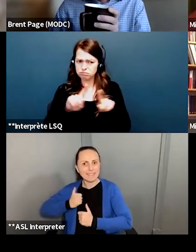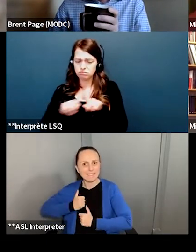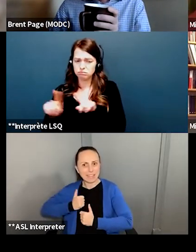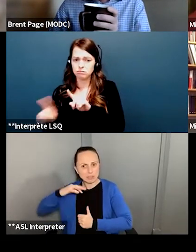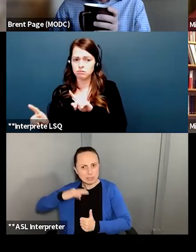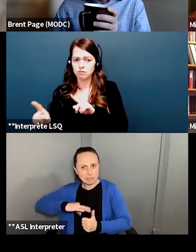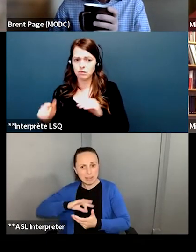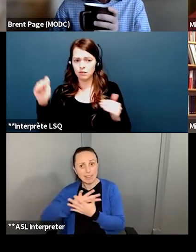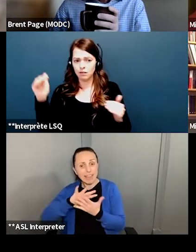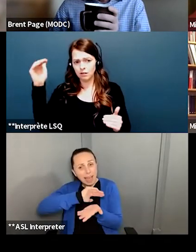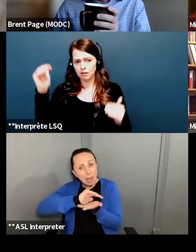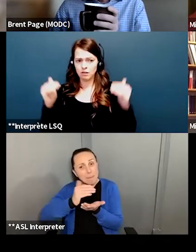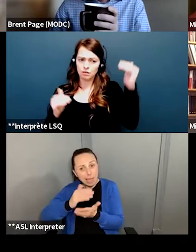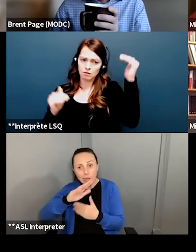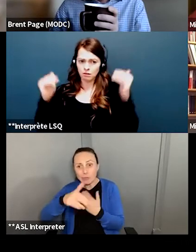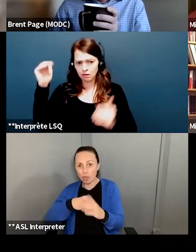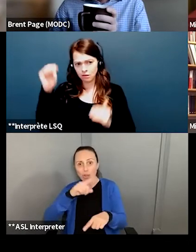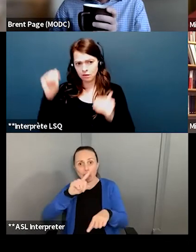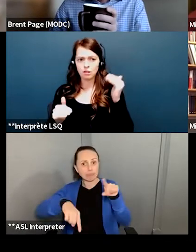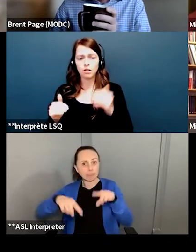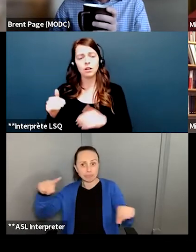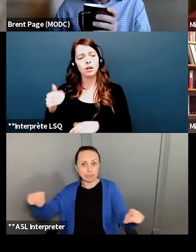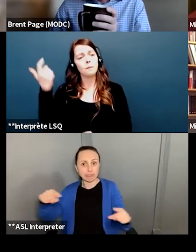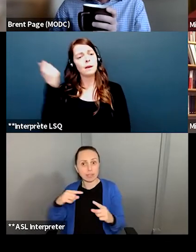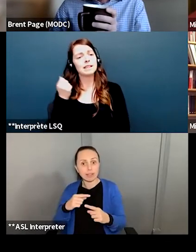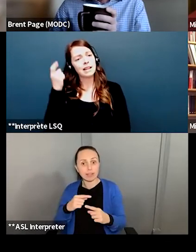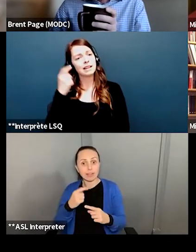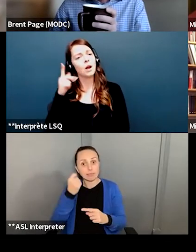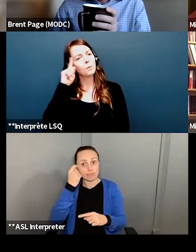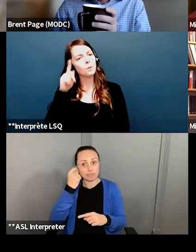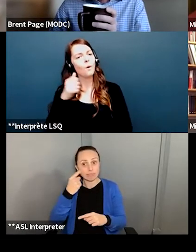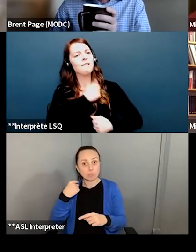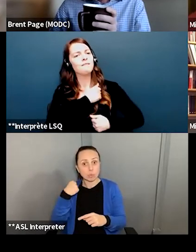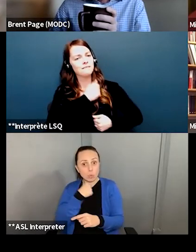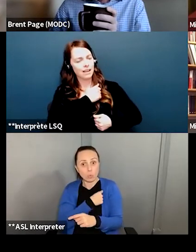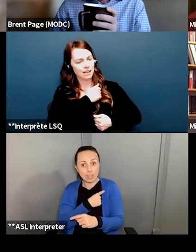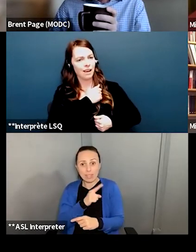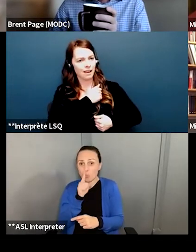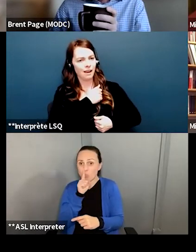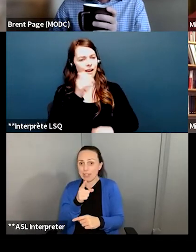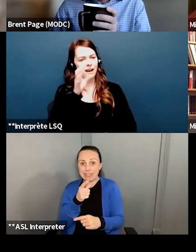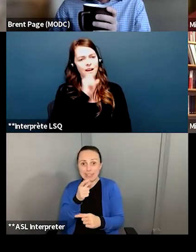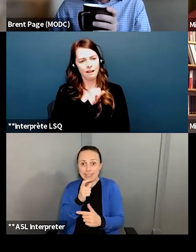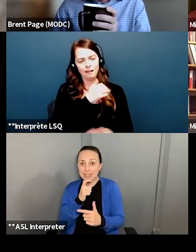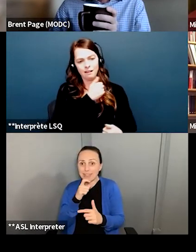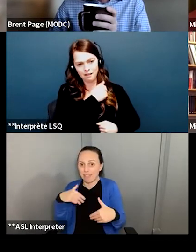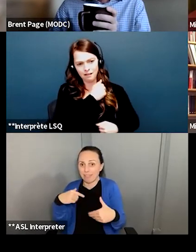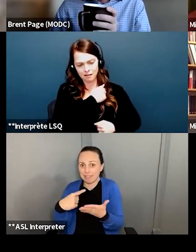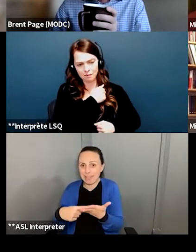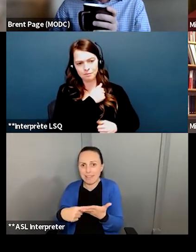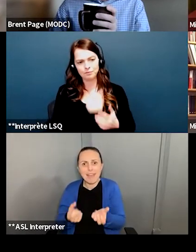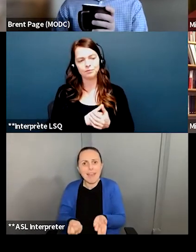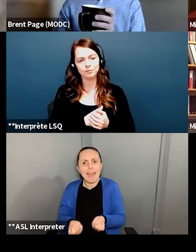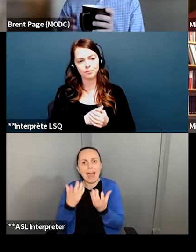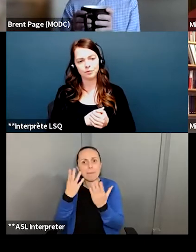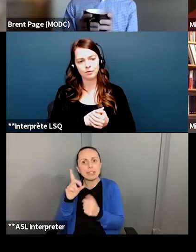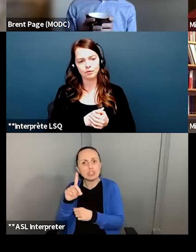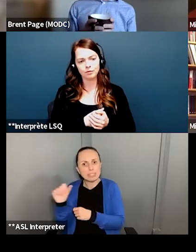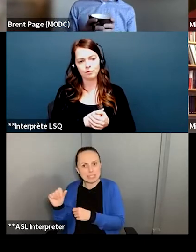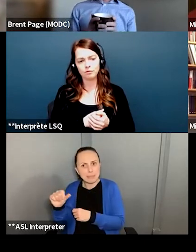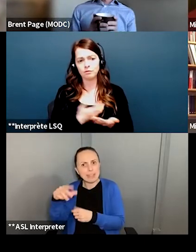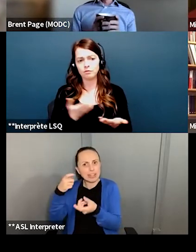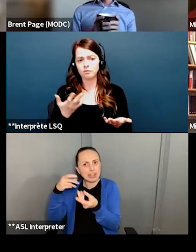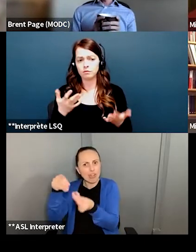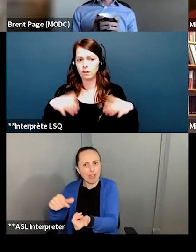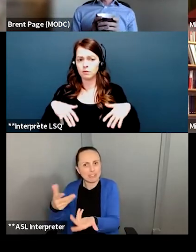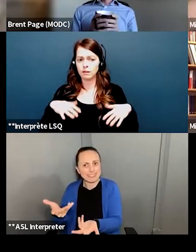the amounts are all different. And one of the things that we really didn't get into is how much disability